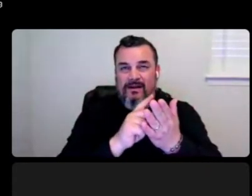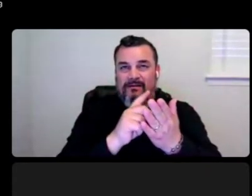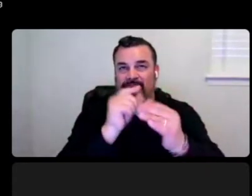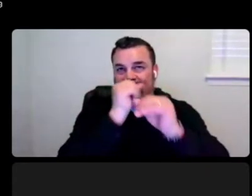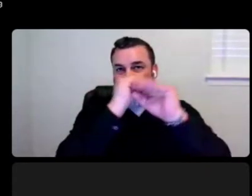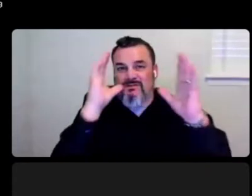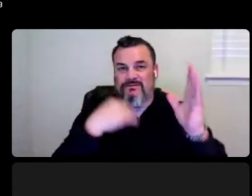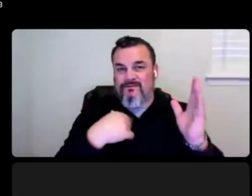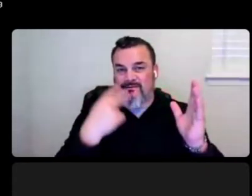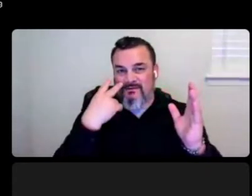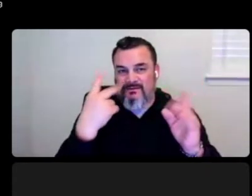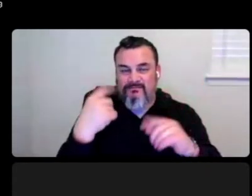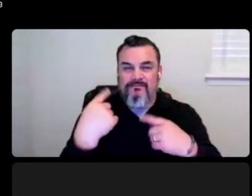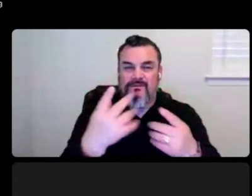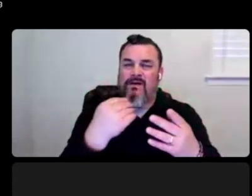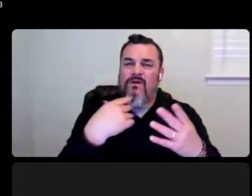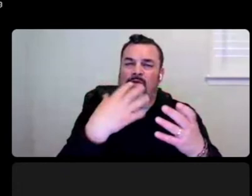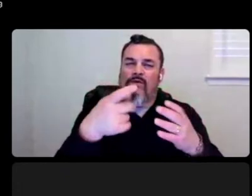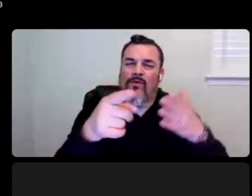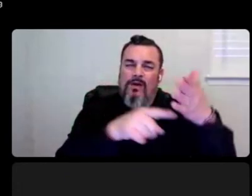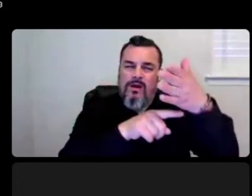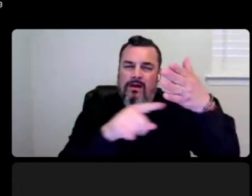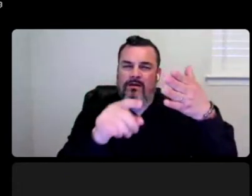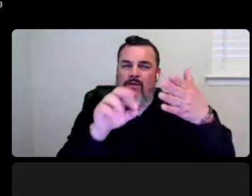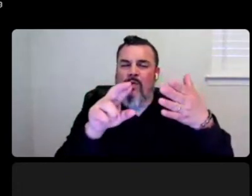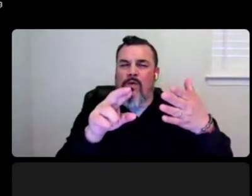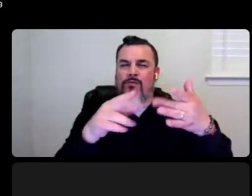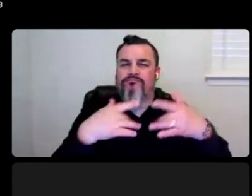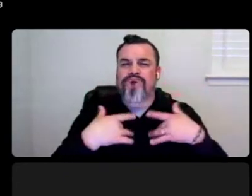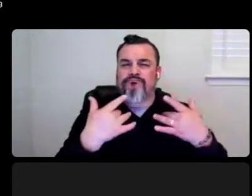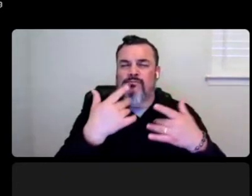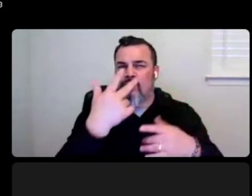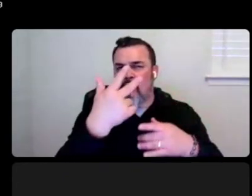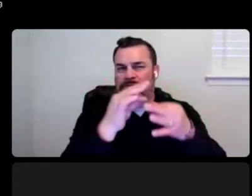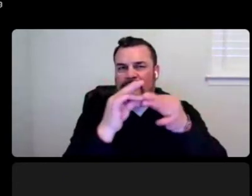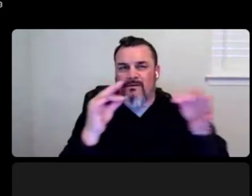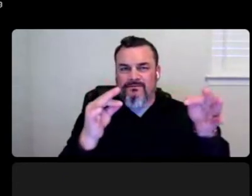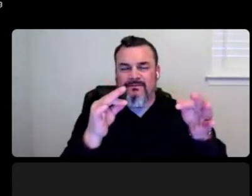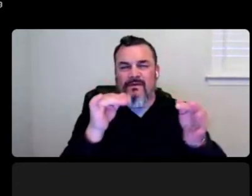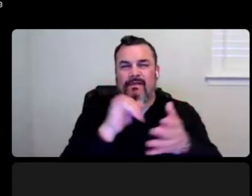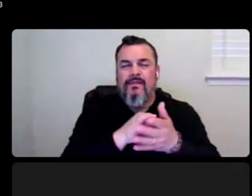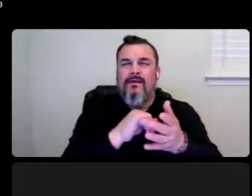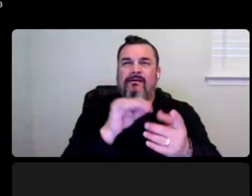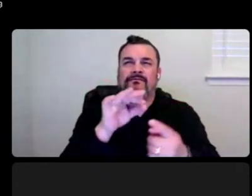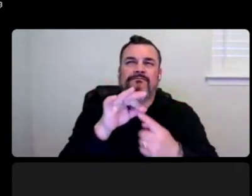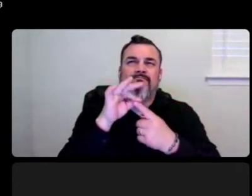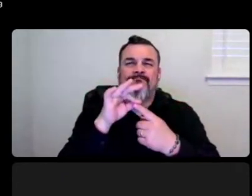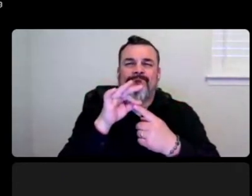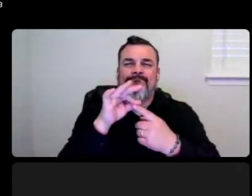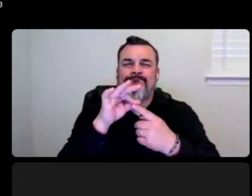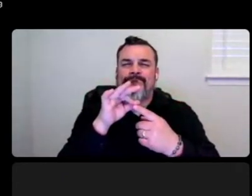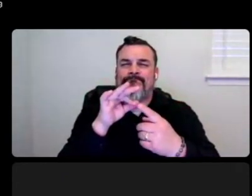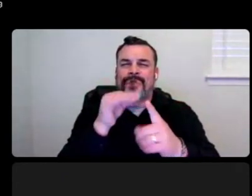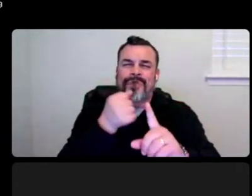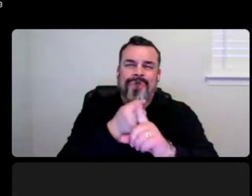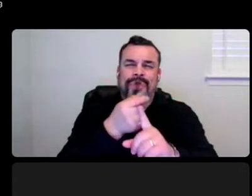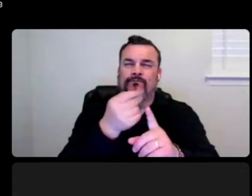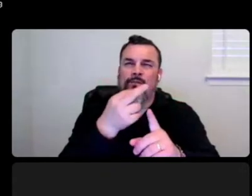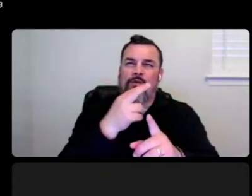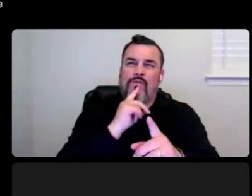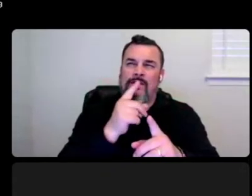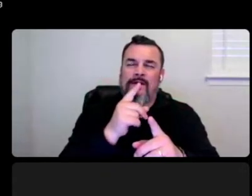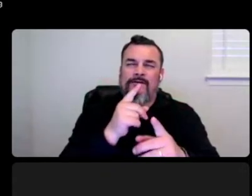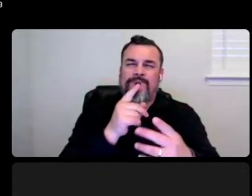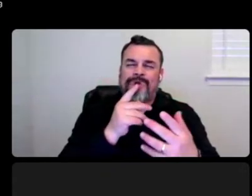seen. And I want you to underline or highlight 3 sentences that especially resonate for you. And we'll give you some time to do